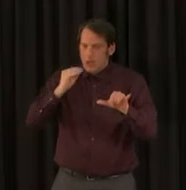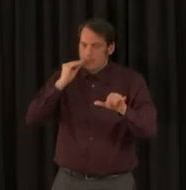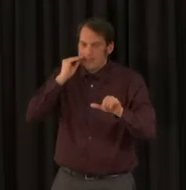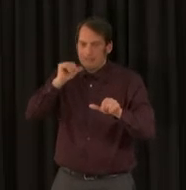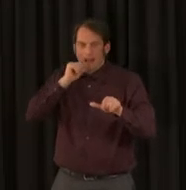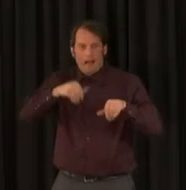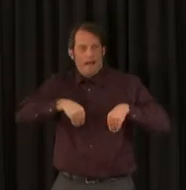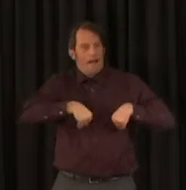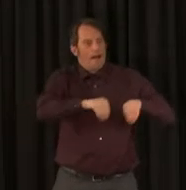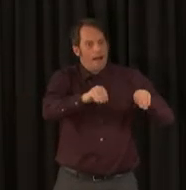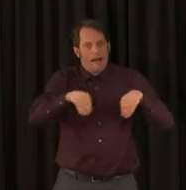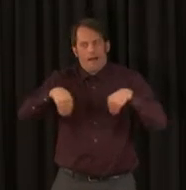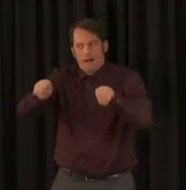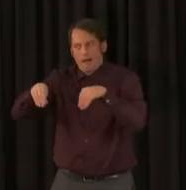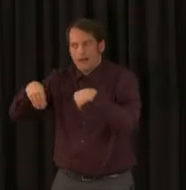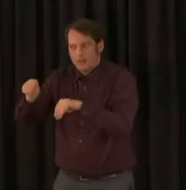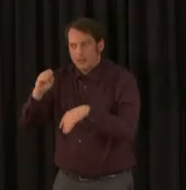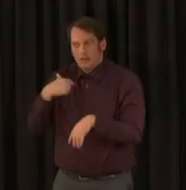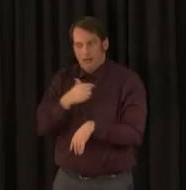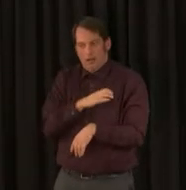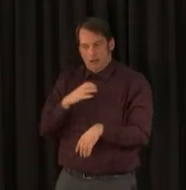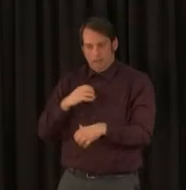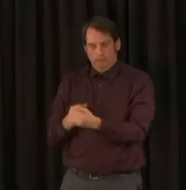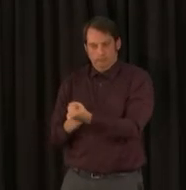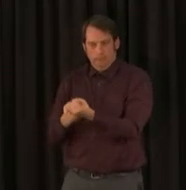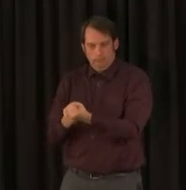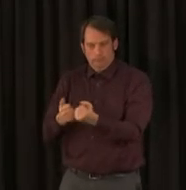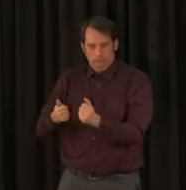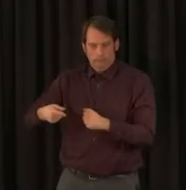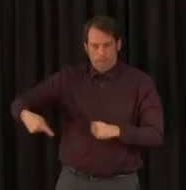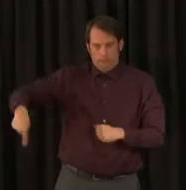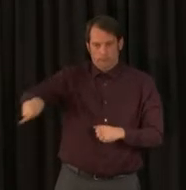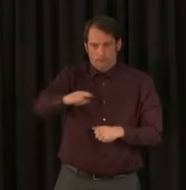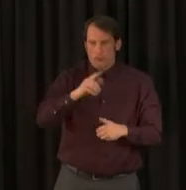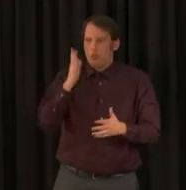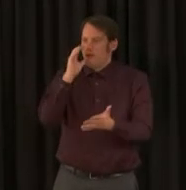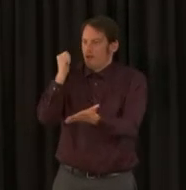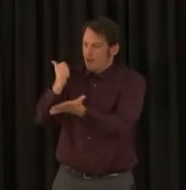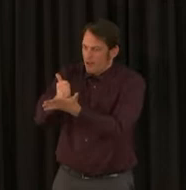Many of you might have heard of the Down Payment Assistance Program, HPAP.